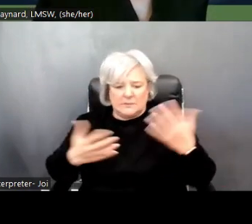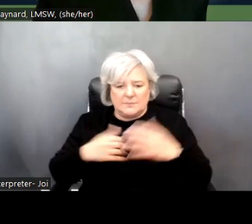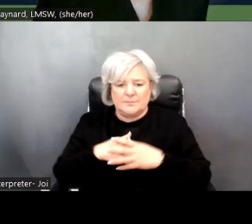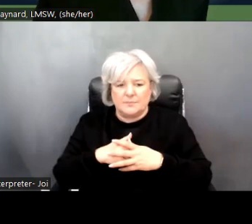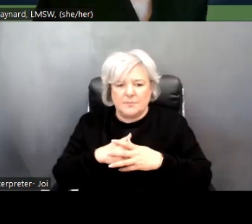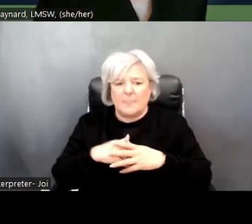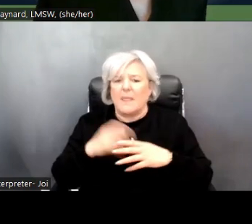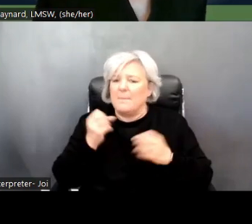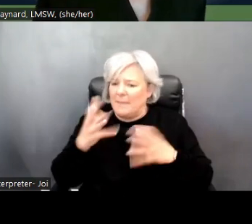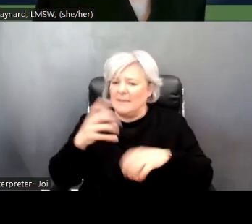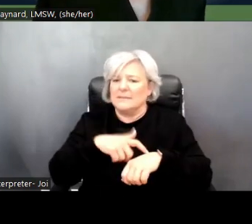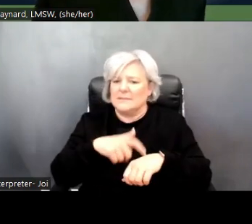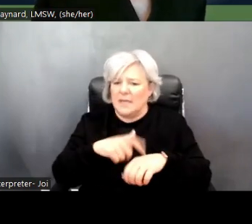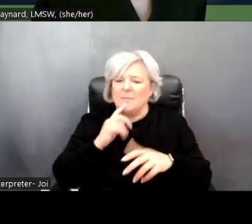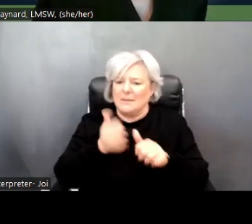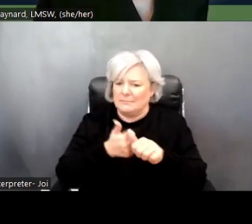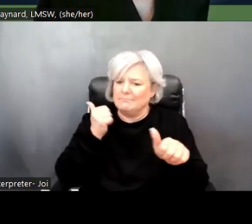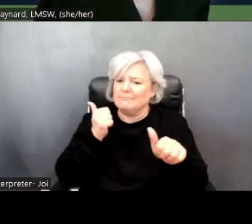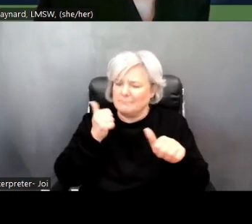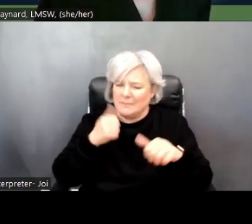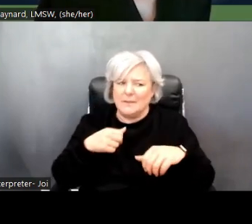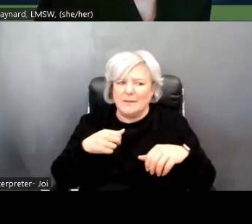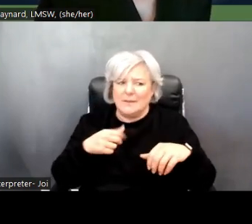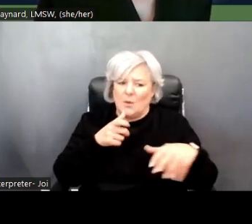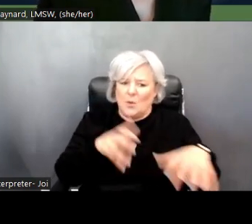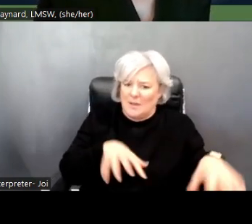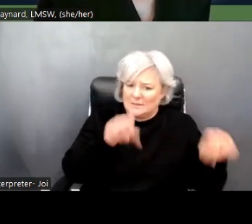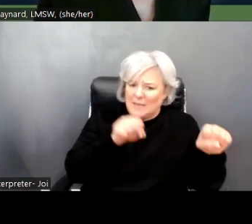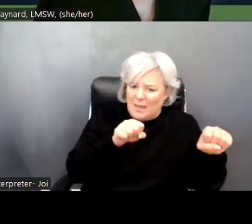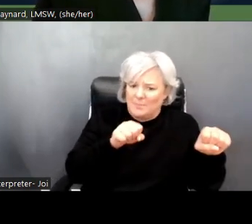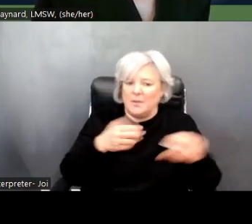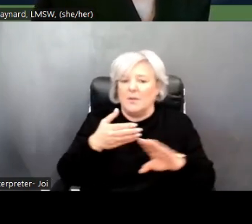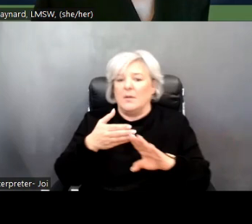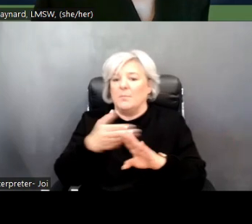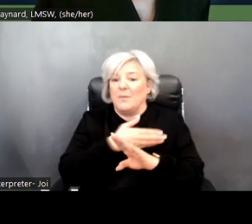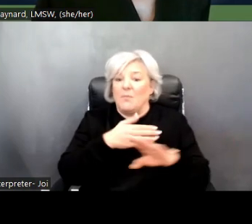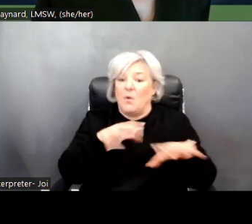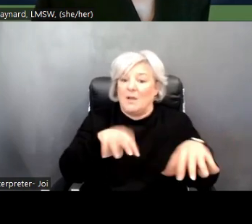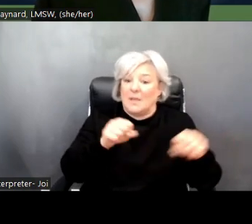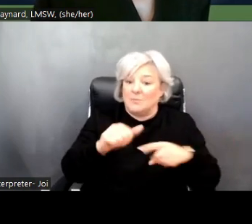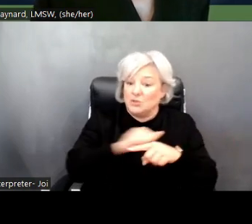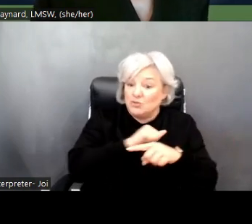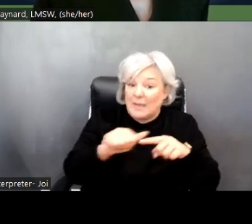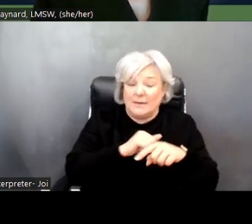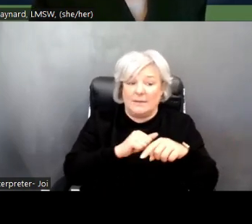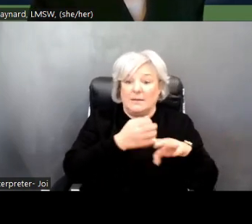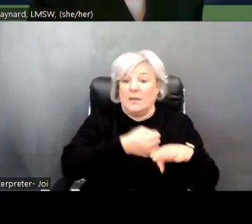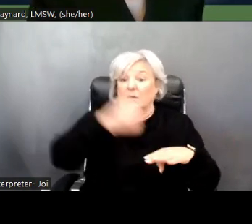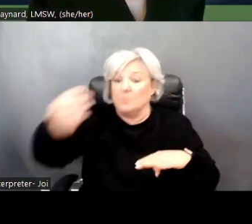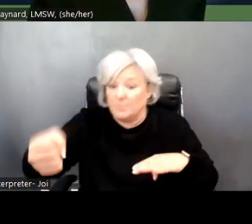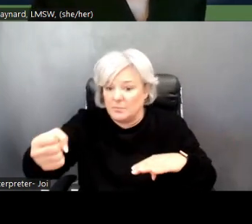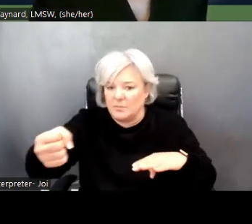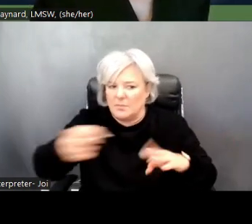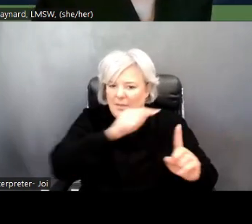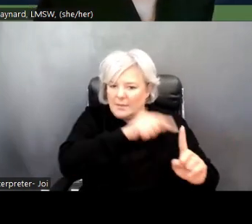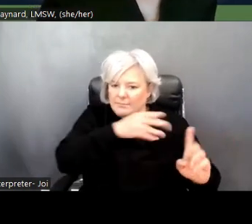There's often a great lag between the adoption, the pre-adoption training, and the placement. And oftentimes parents